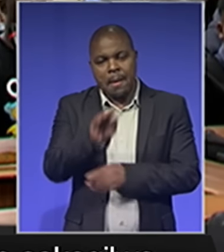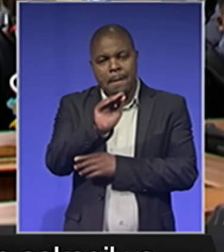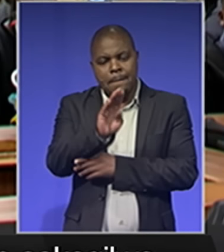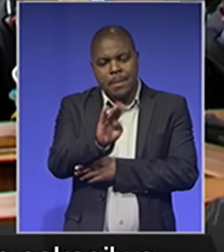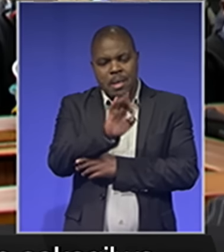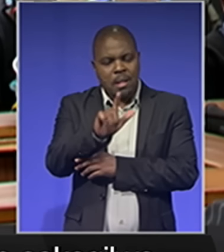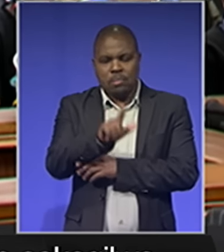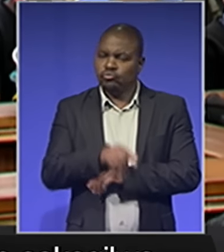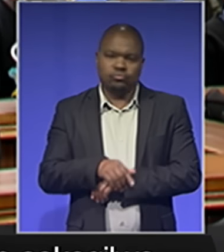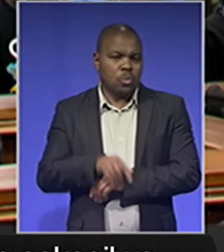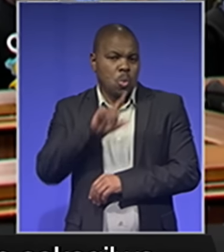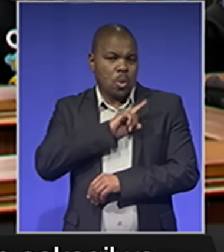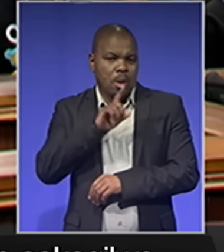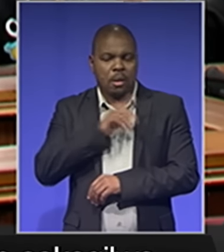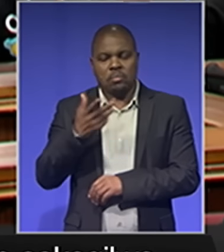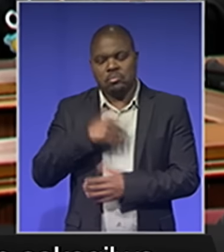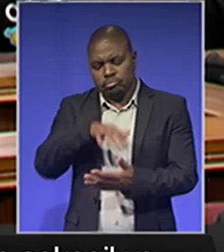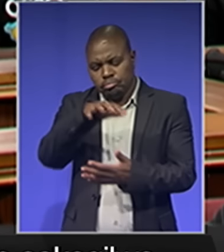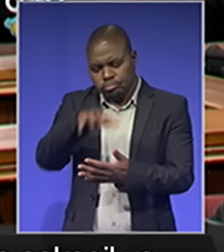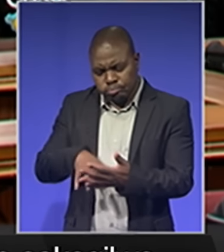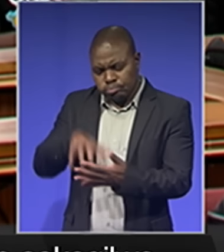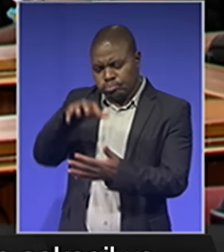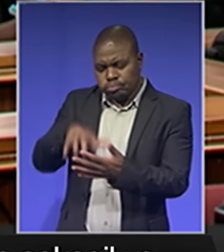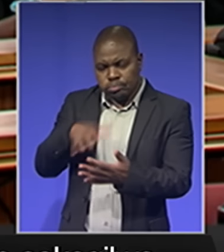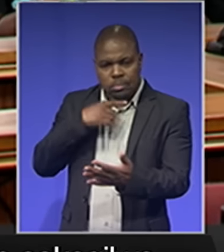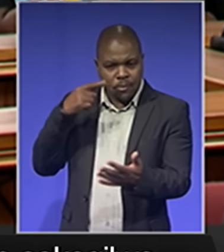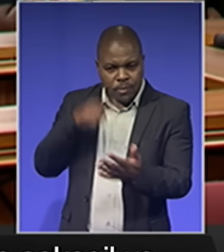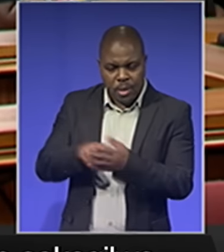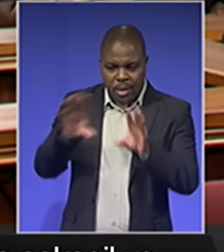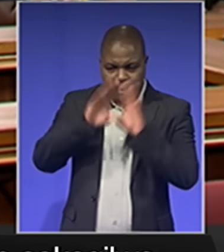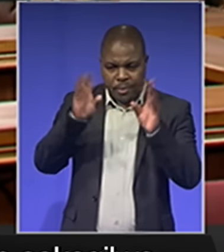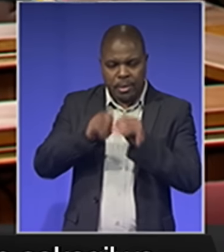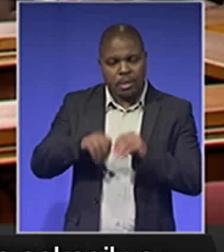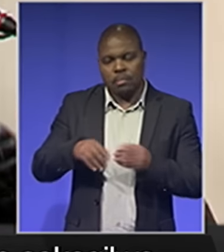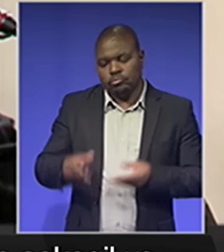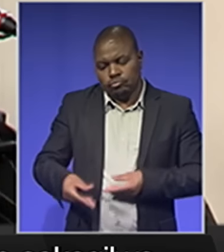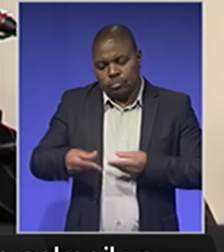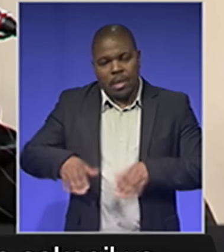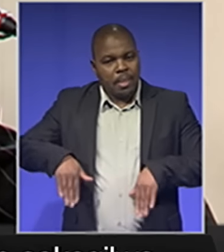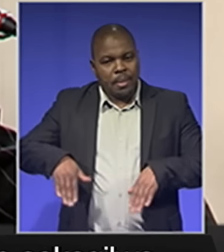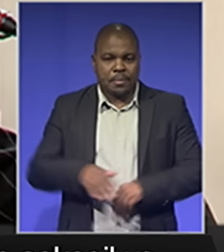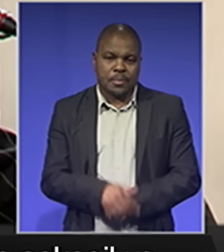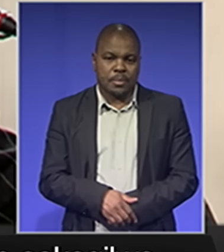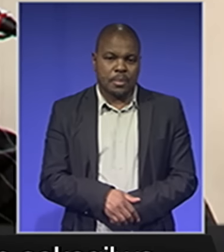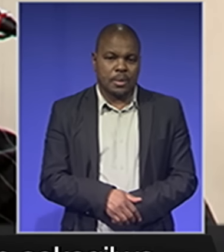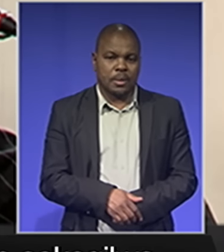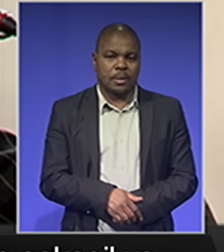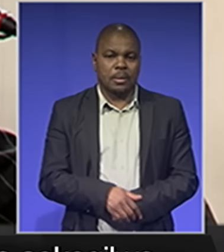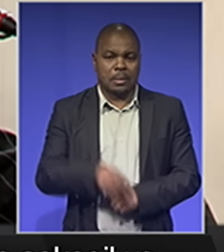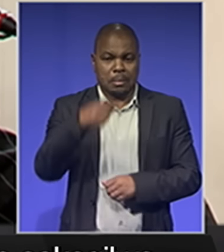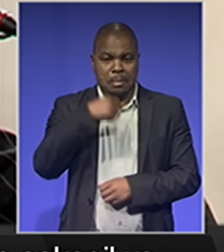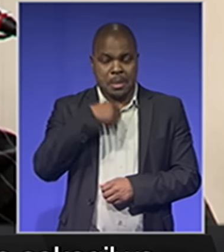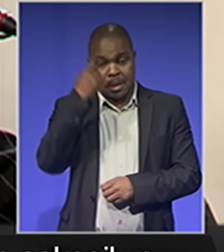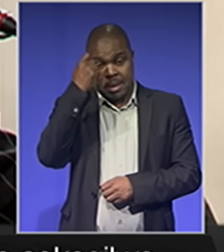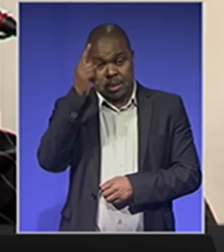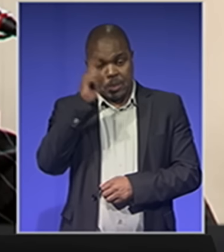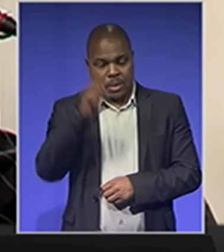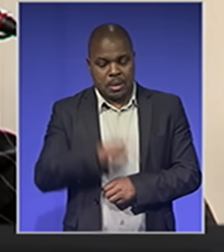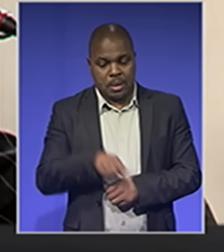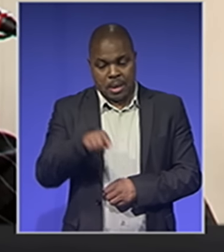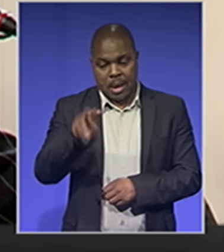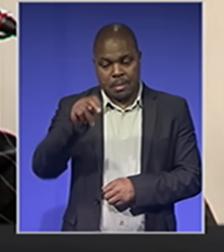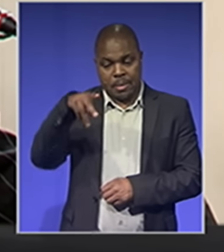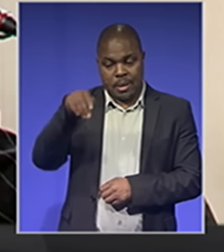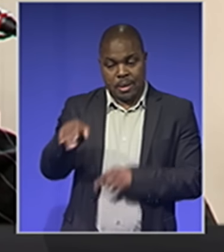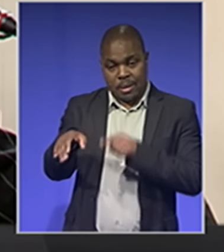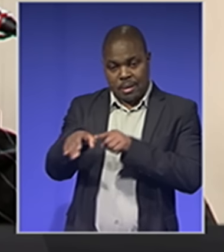gonne diafidaviti tse di neelanang ka mabaka ga di a felela. Understand the state have got their own